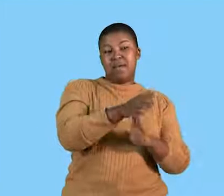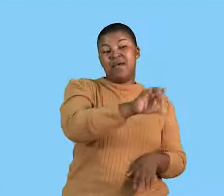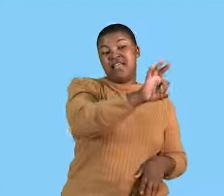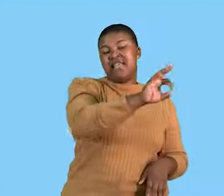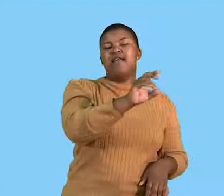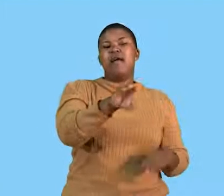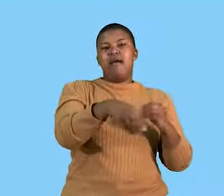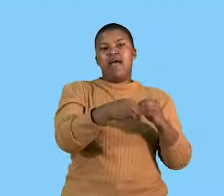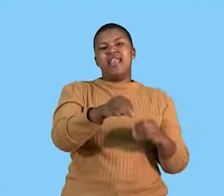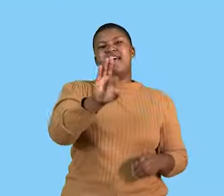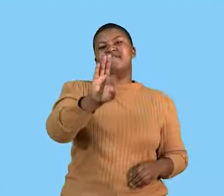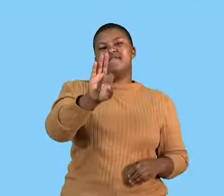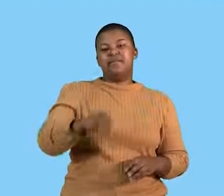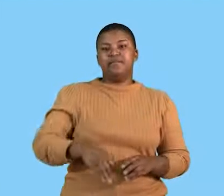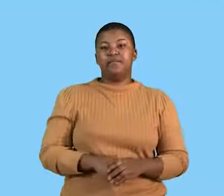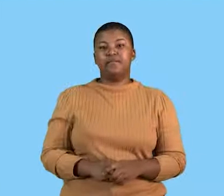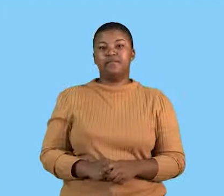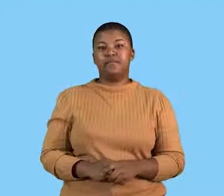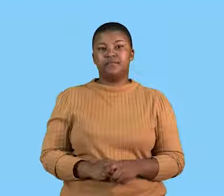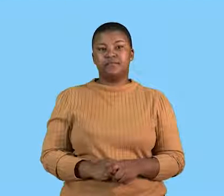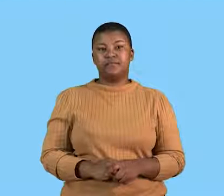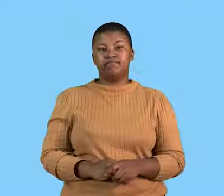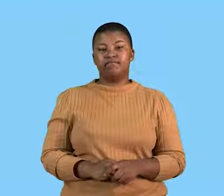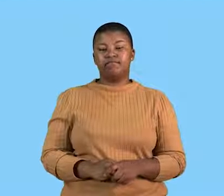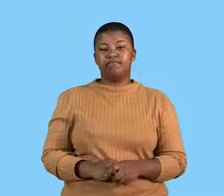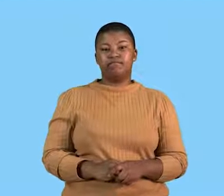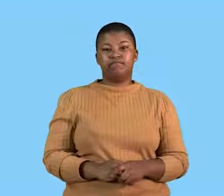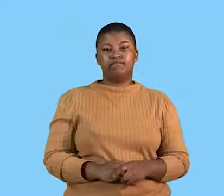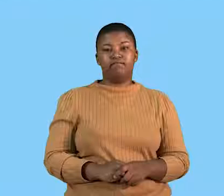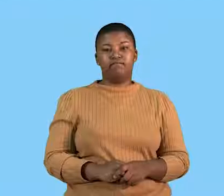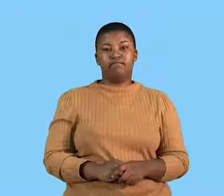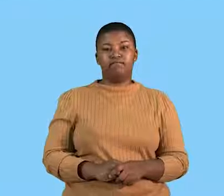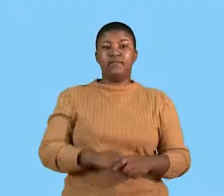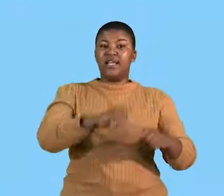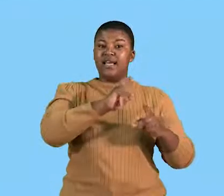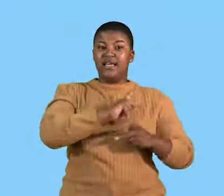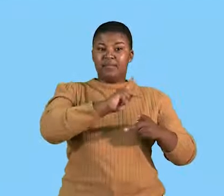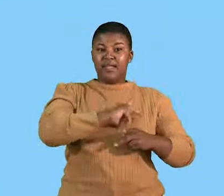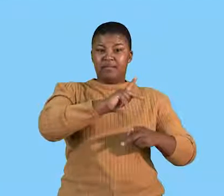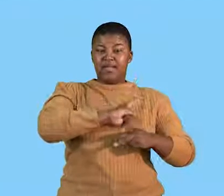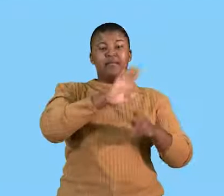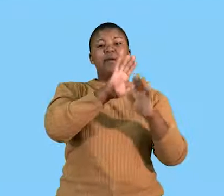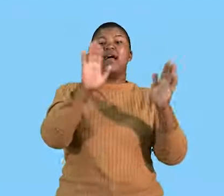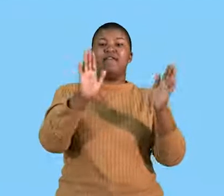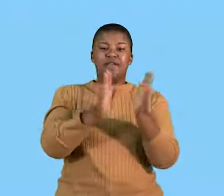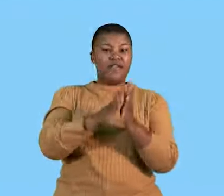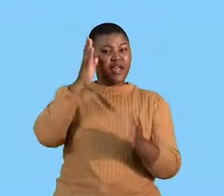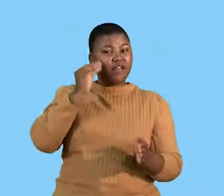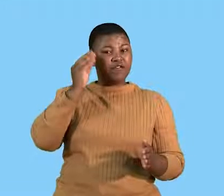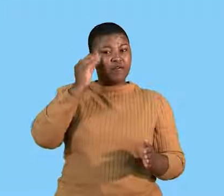F next to purchasing function. Of course, lastly, then it says it stores all